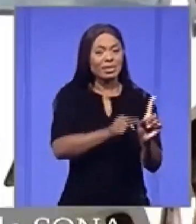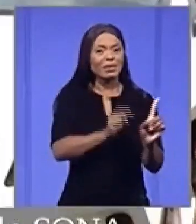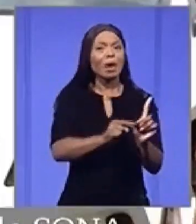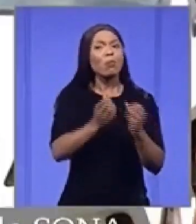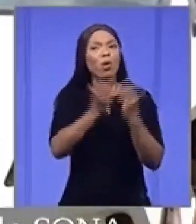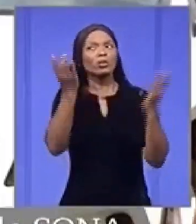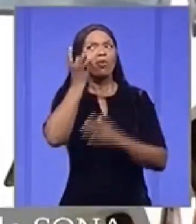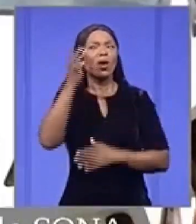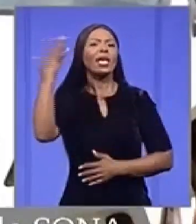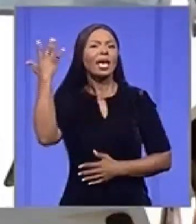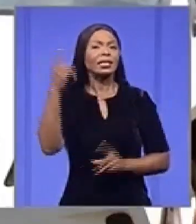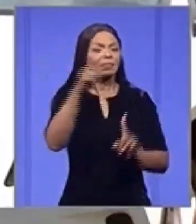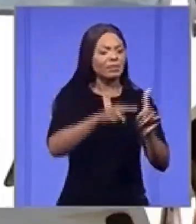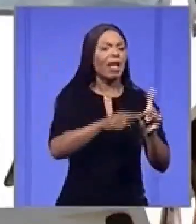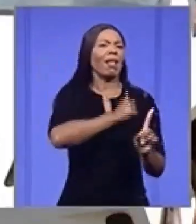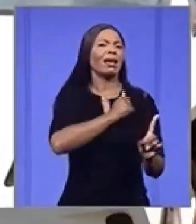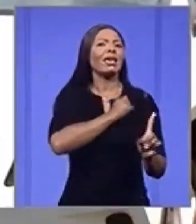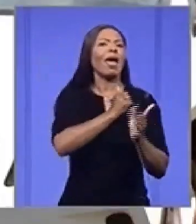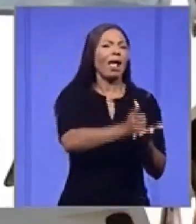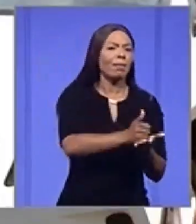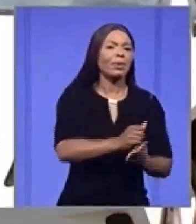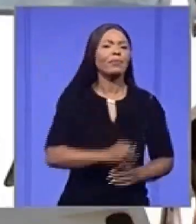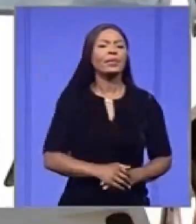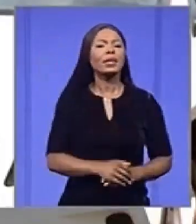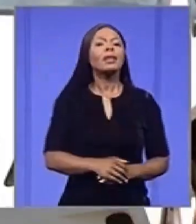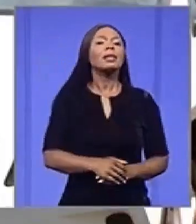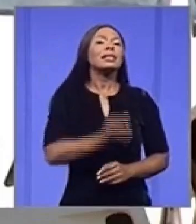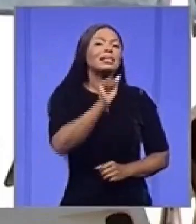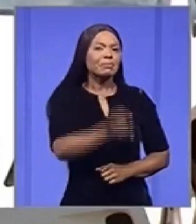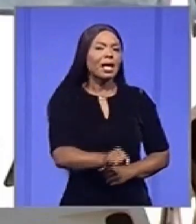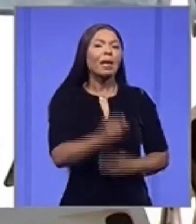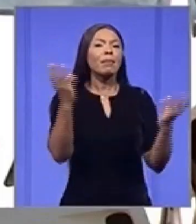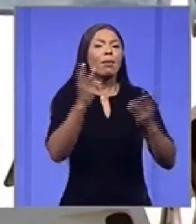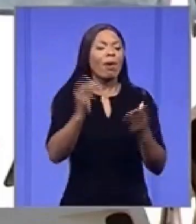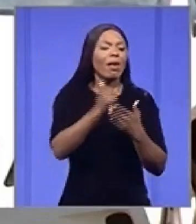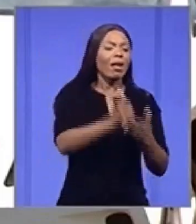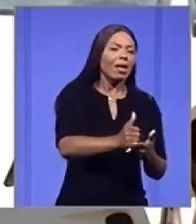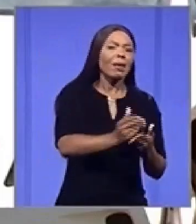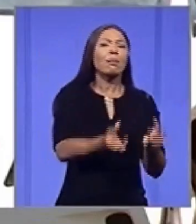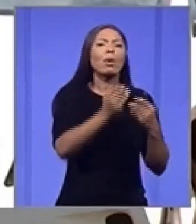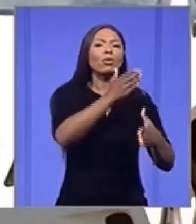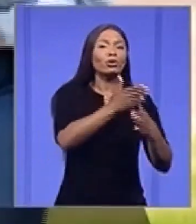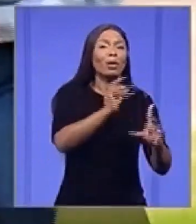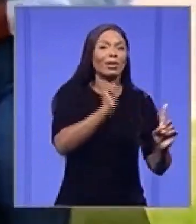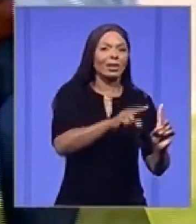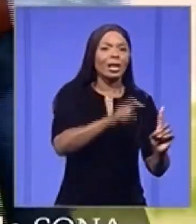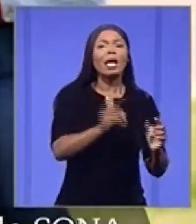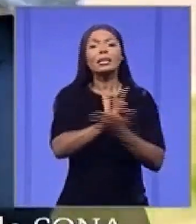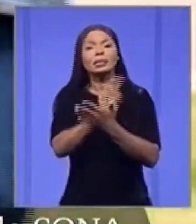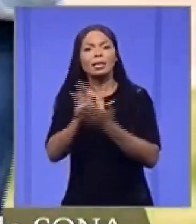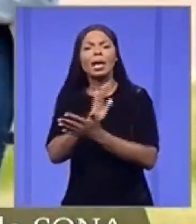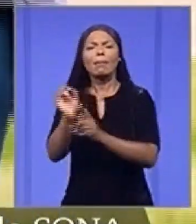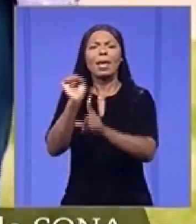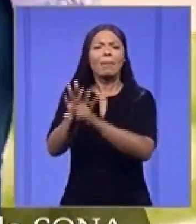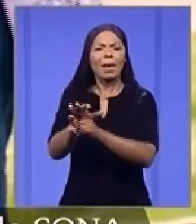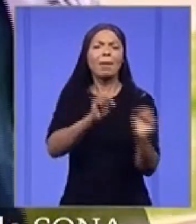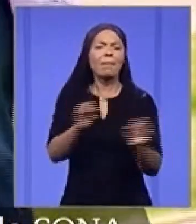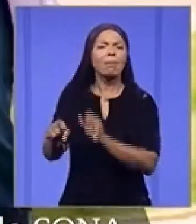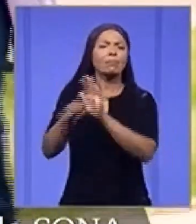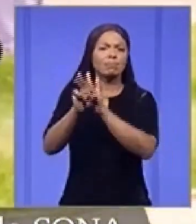Tintswano, people who have been assisted, got jobs, but there are still those that in the same terrain are still affected. There's